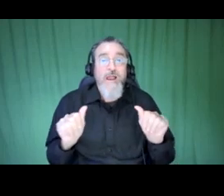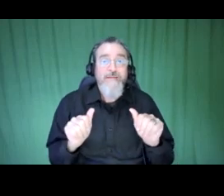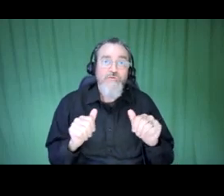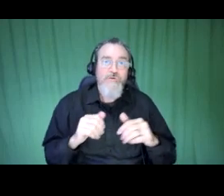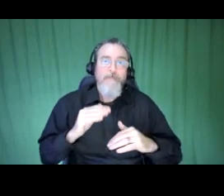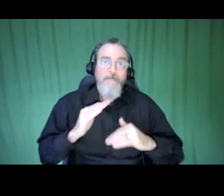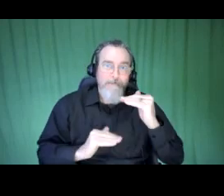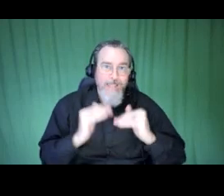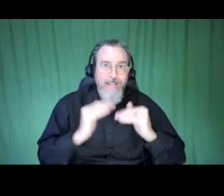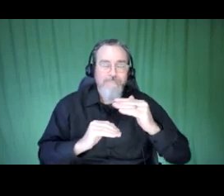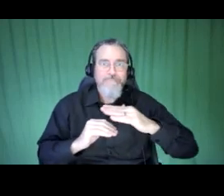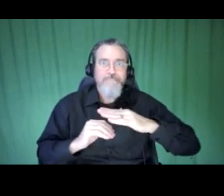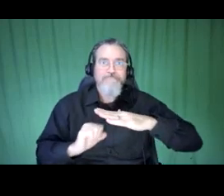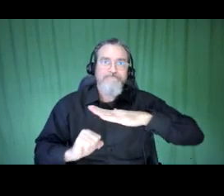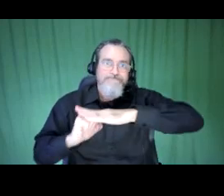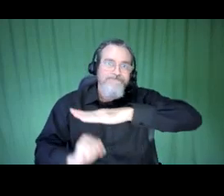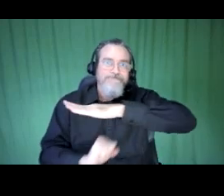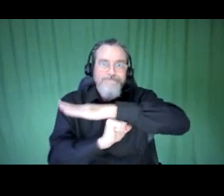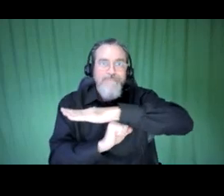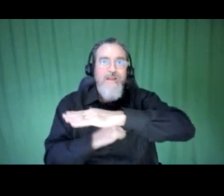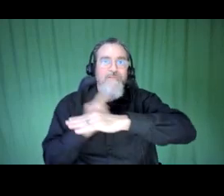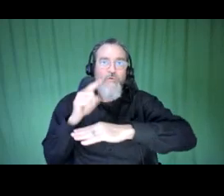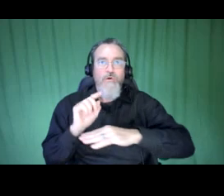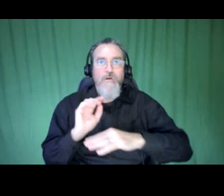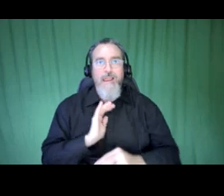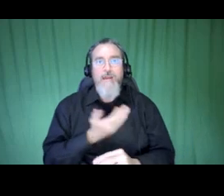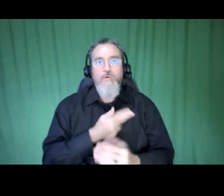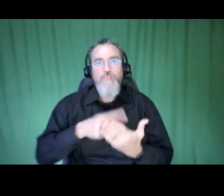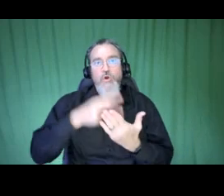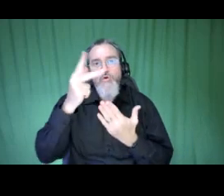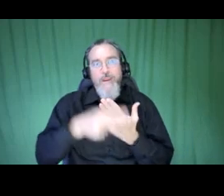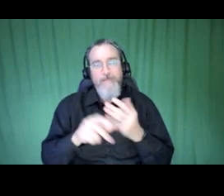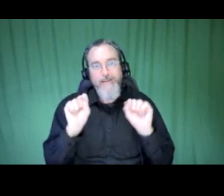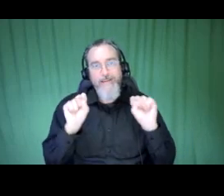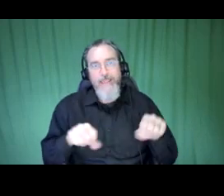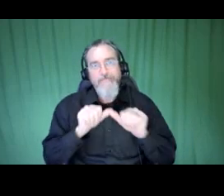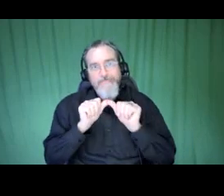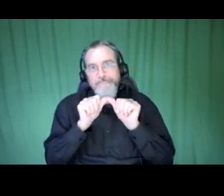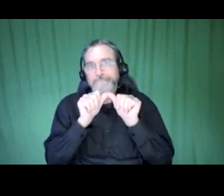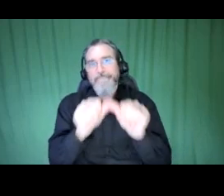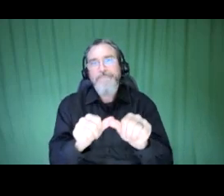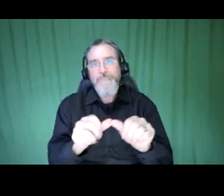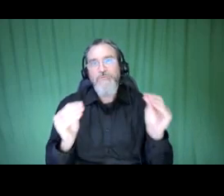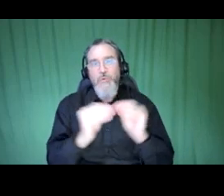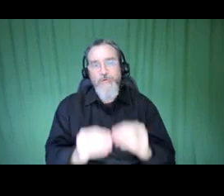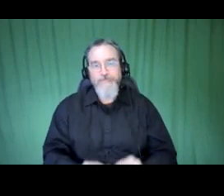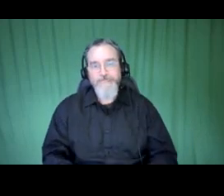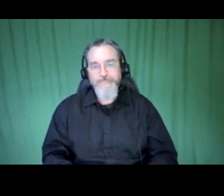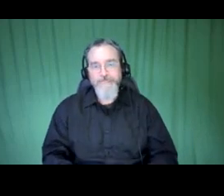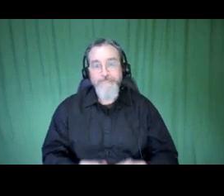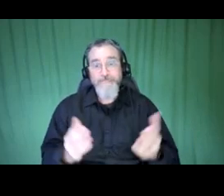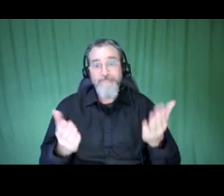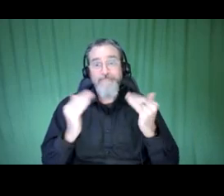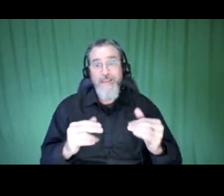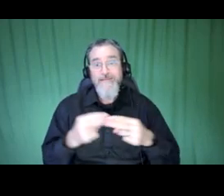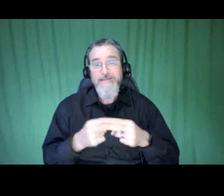for a program that is, lasting for a long time. Next slide, please.